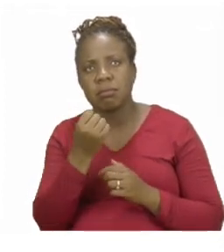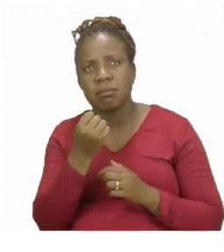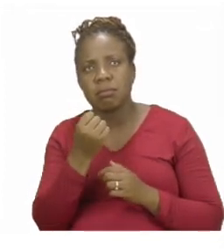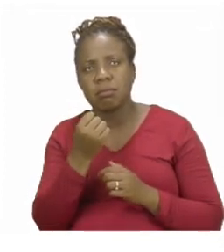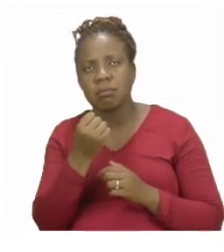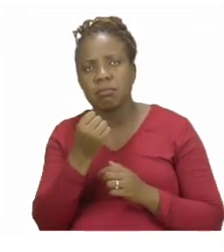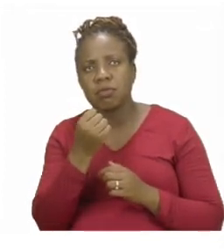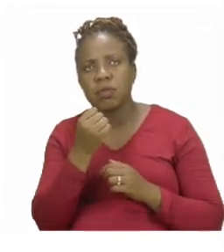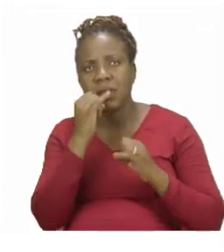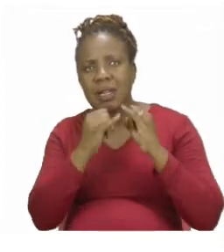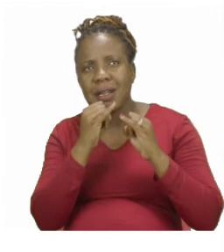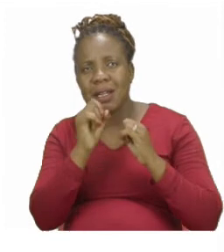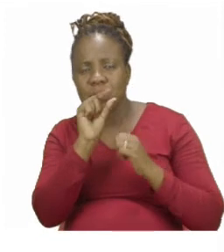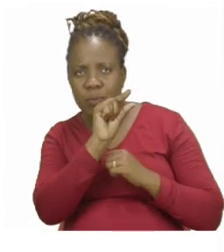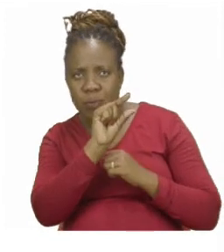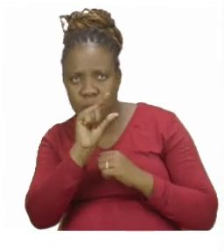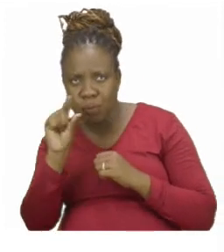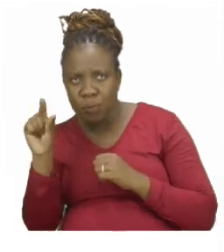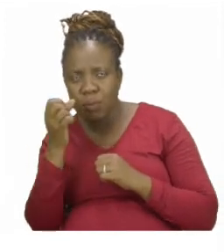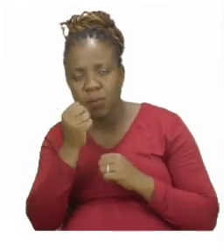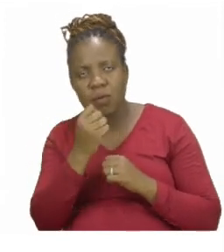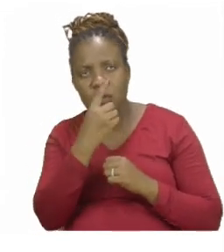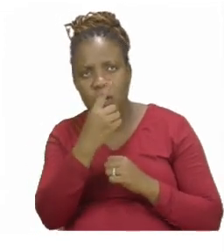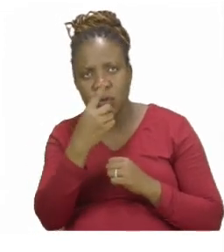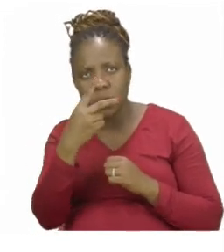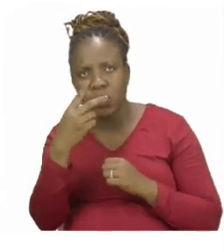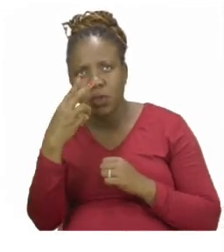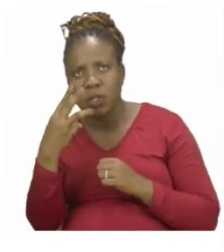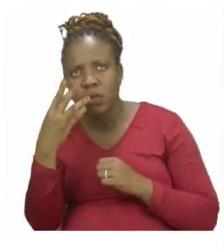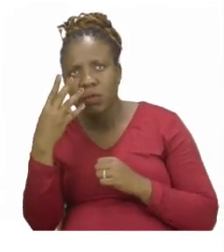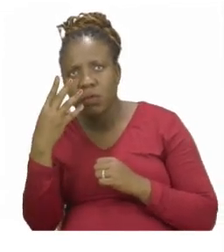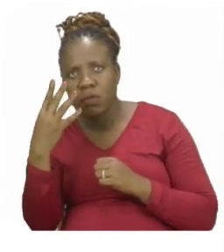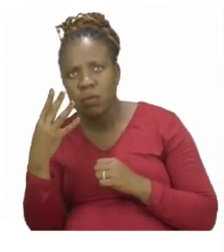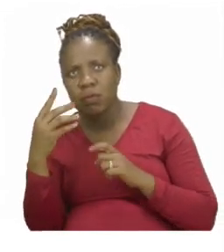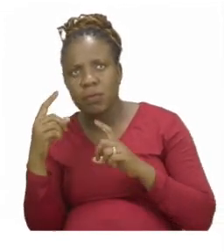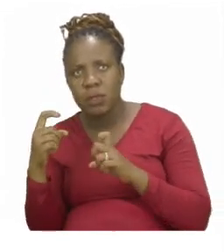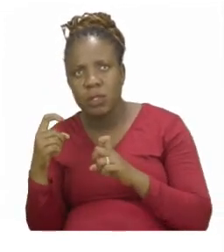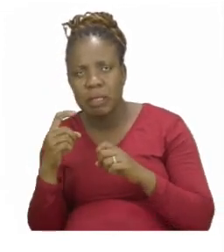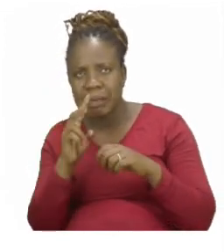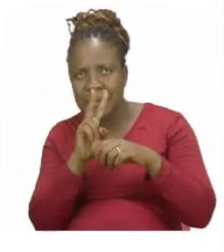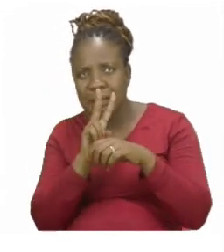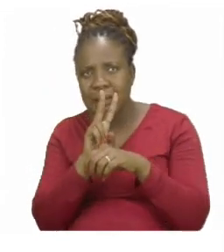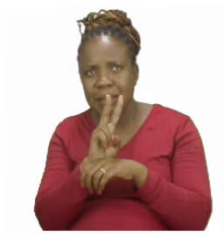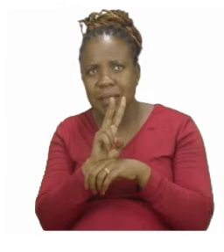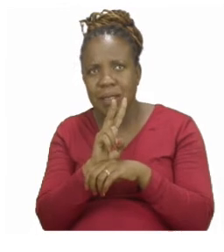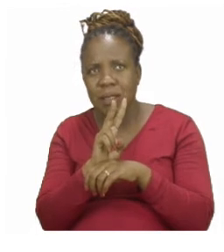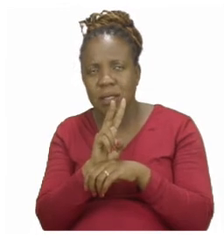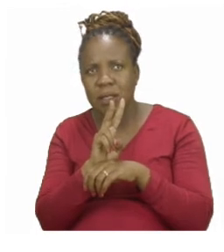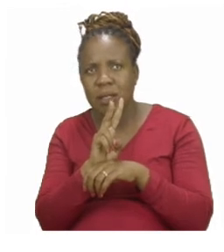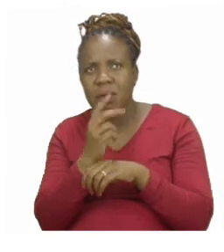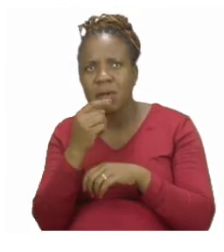4 pictures. In the second picture, you have a girl brushing her